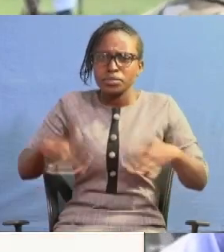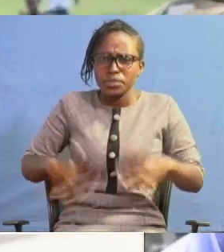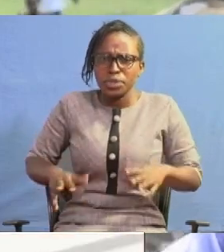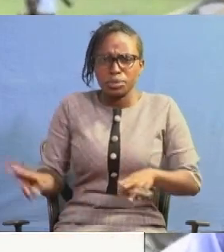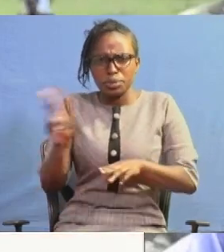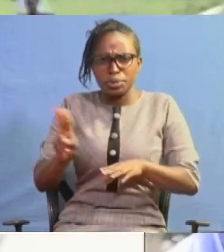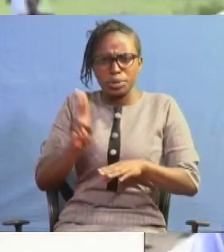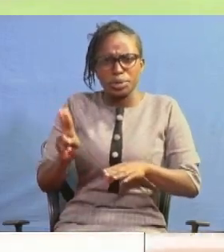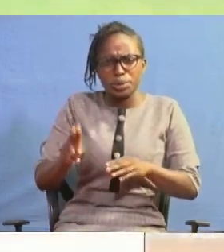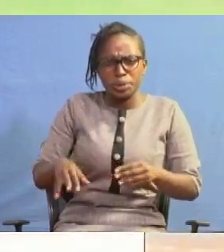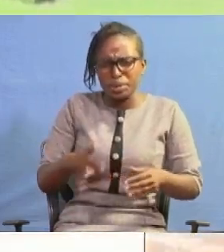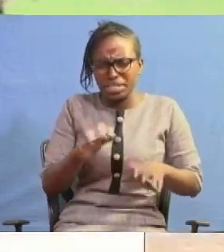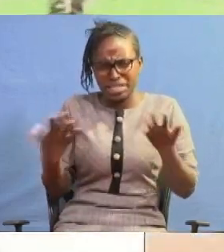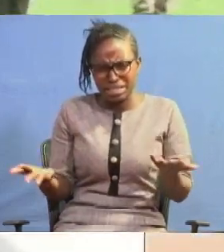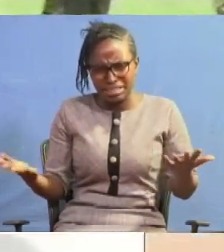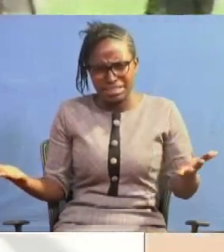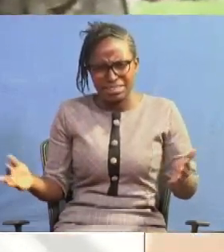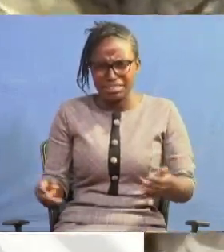kama dawa za kulevya.